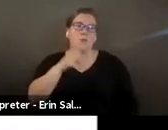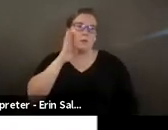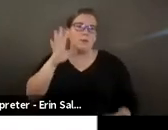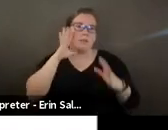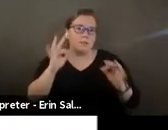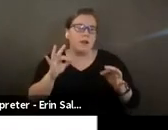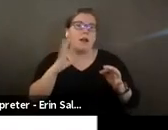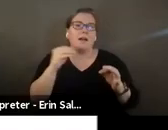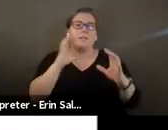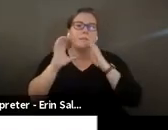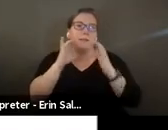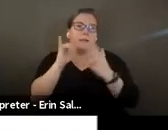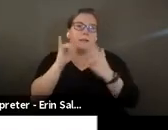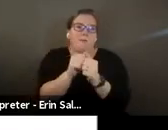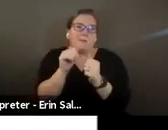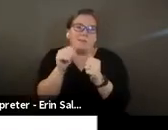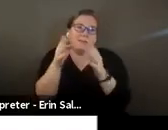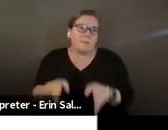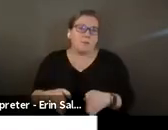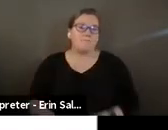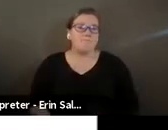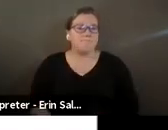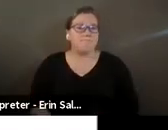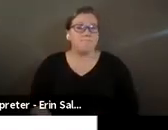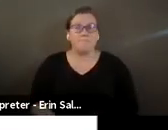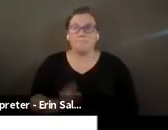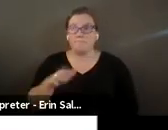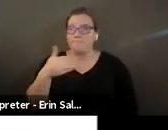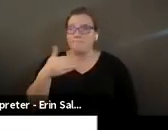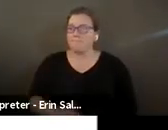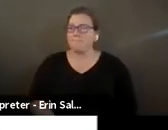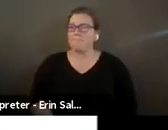communicate that with the individual. Next slide.